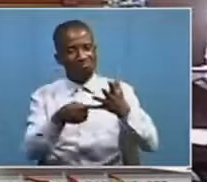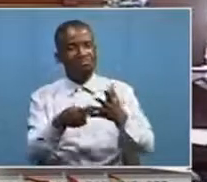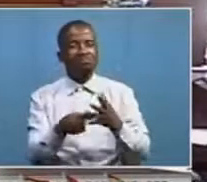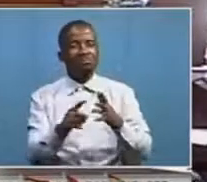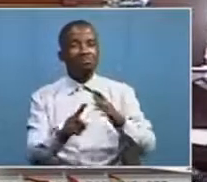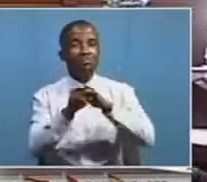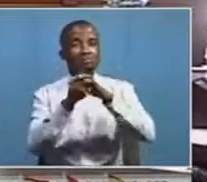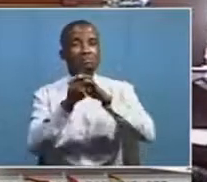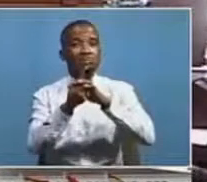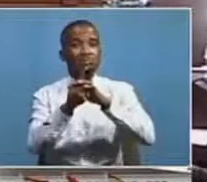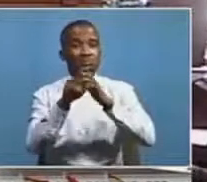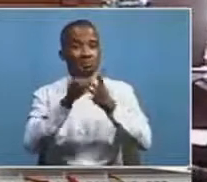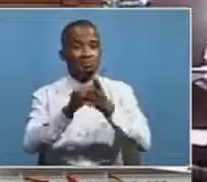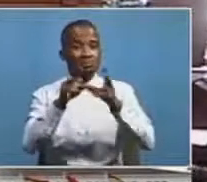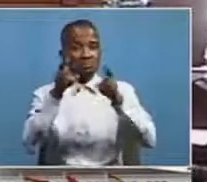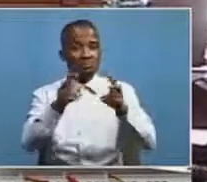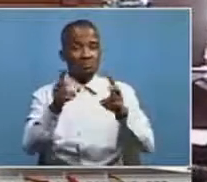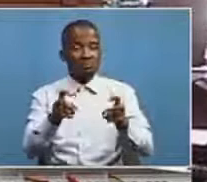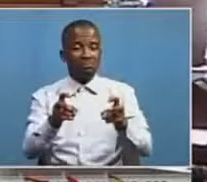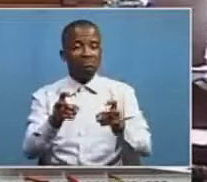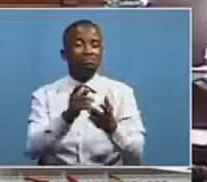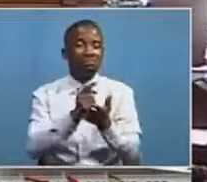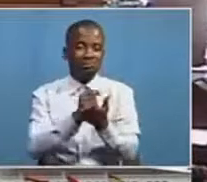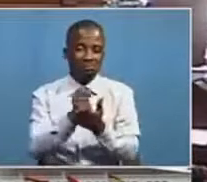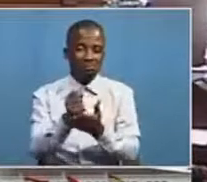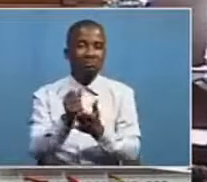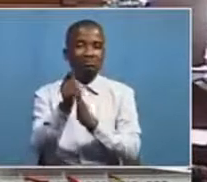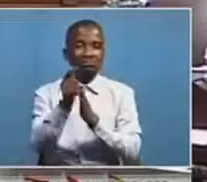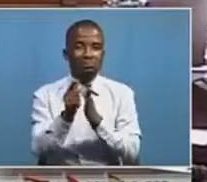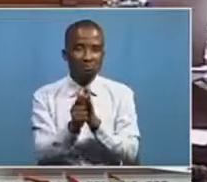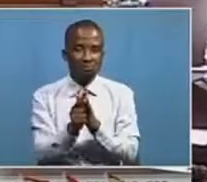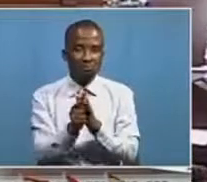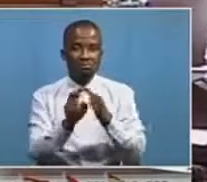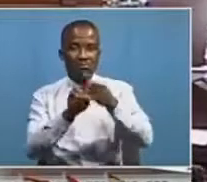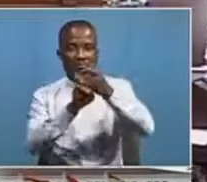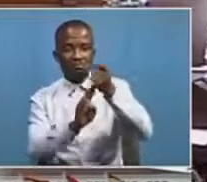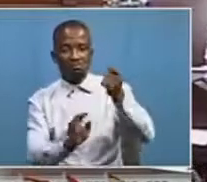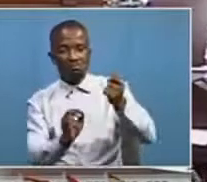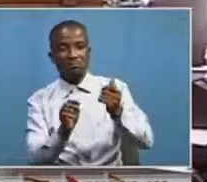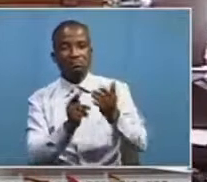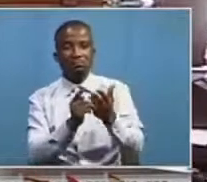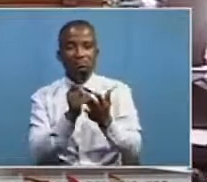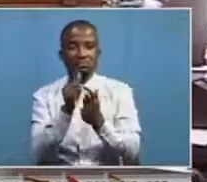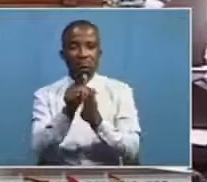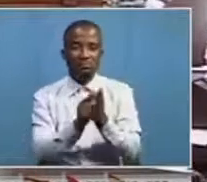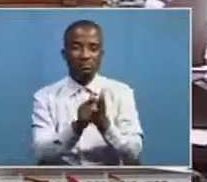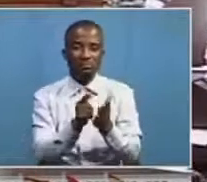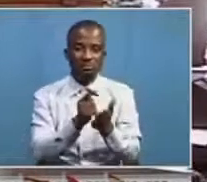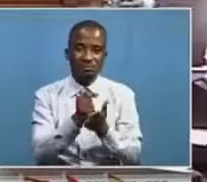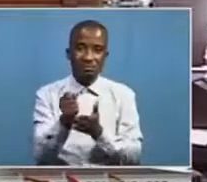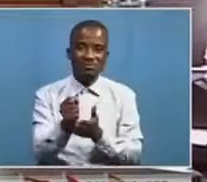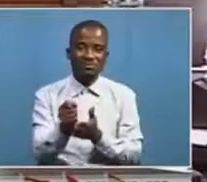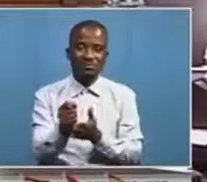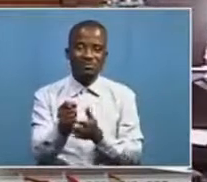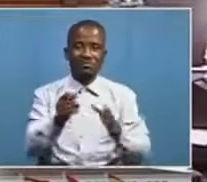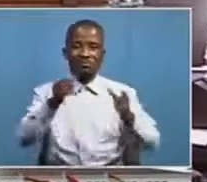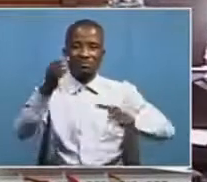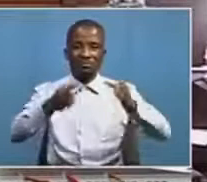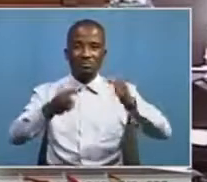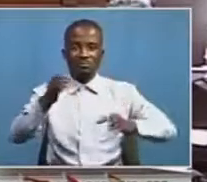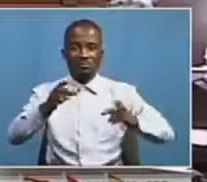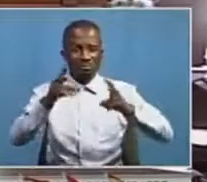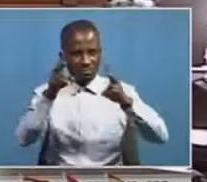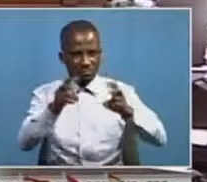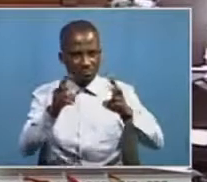These issues could be issues of fact, law, or both law and fact. We think that once the court is satisfied that the issues raised